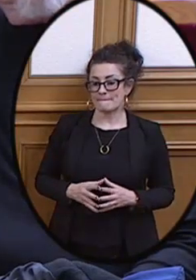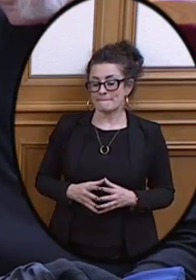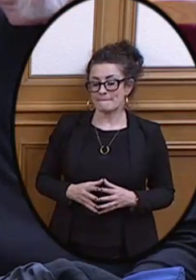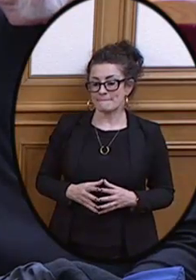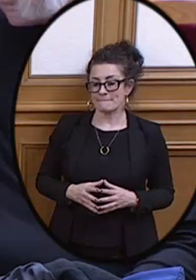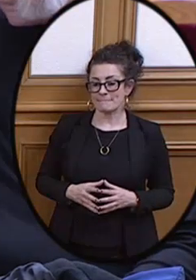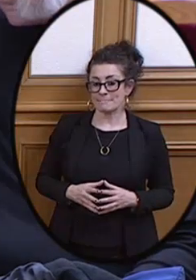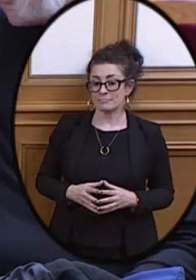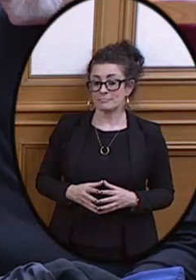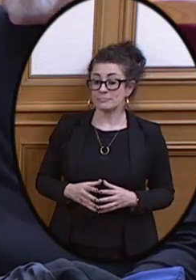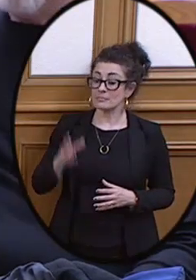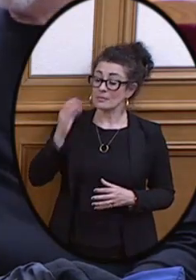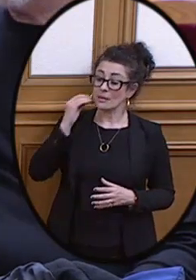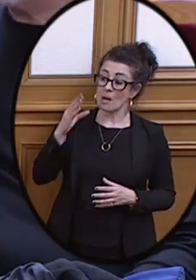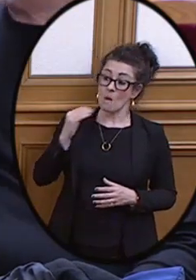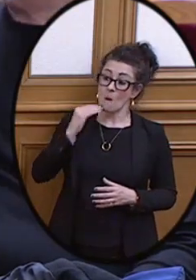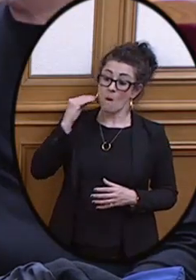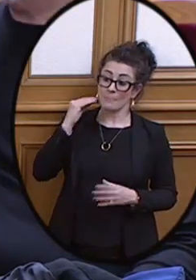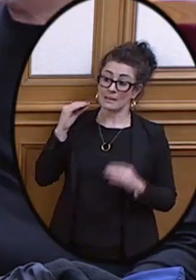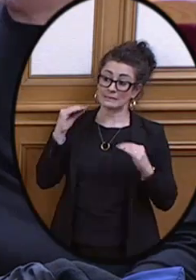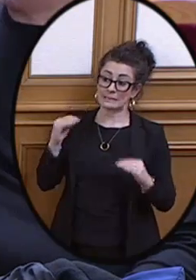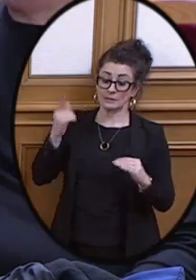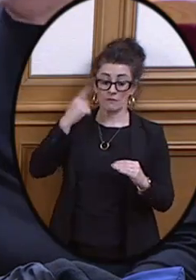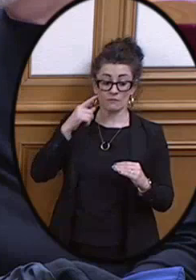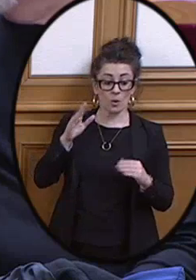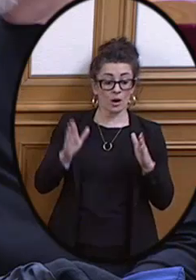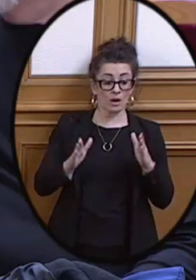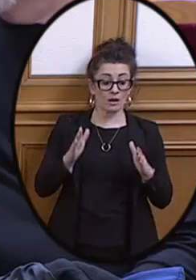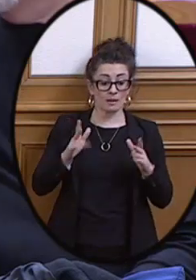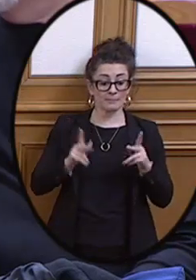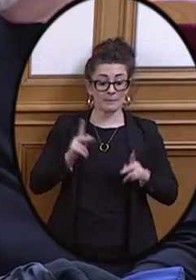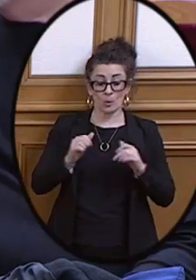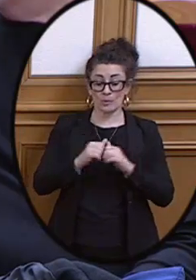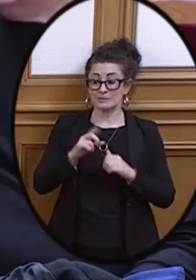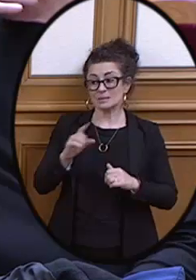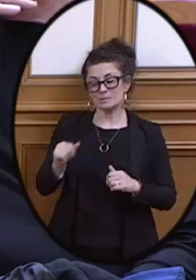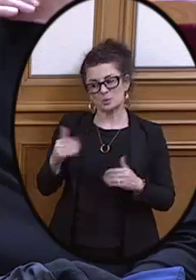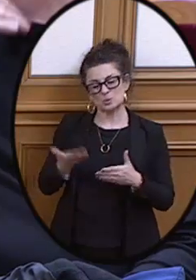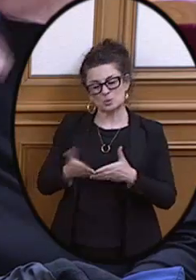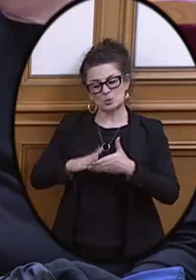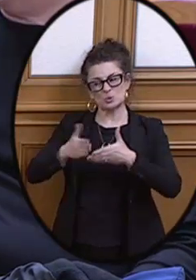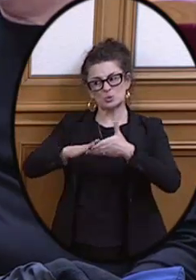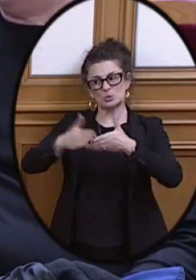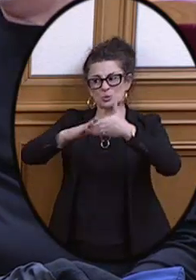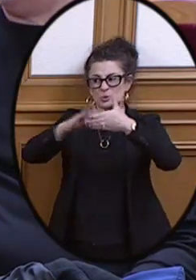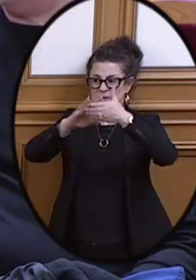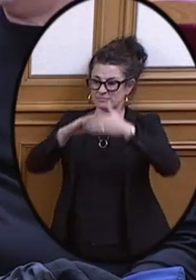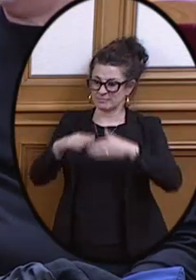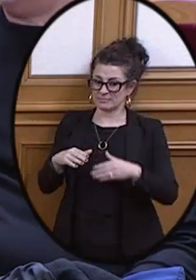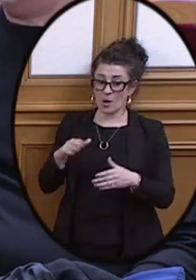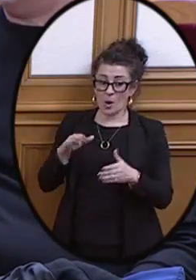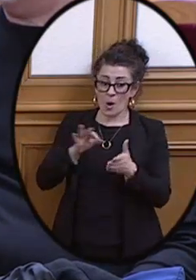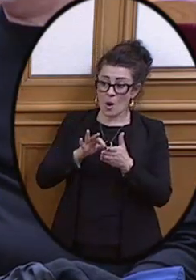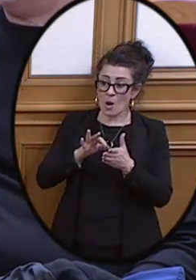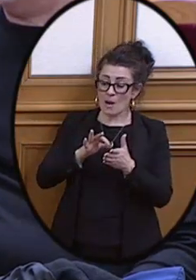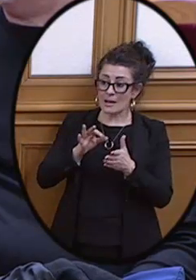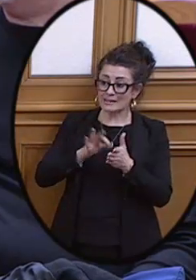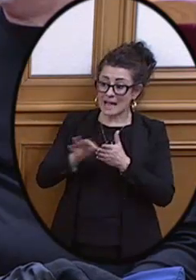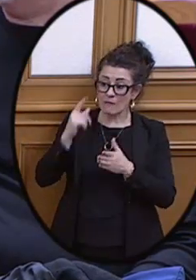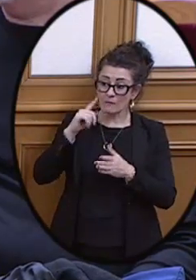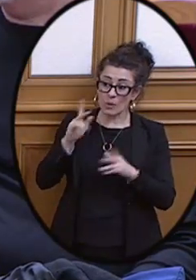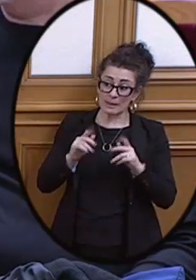disability homelessness is on the rise in this city. As of yesterday, the homeless count in the city right now is over 8,000.